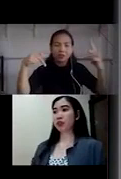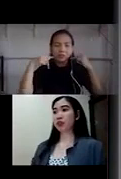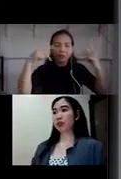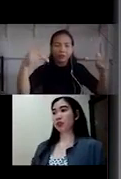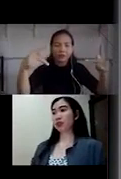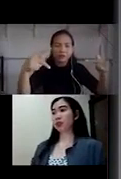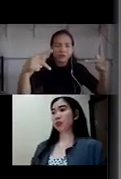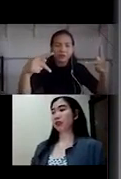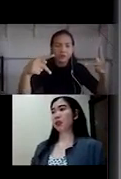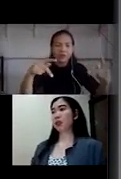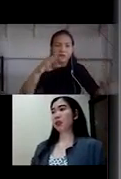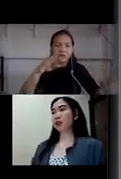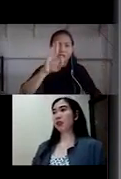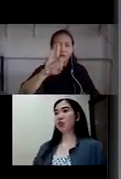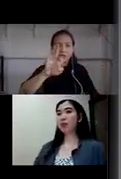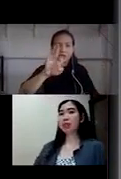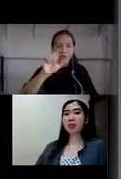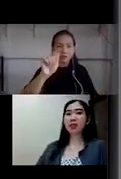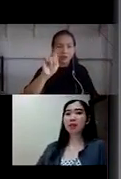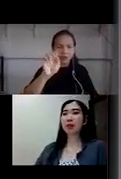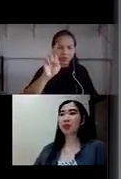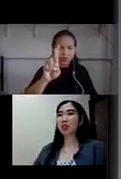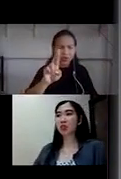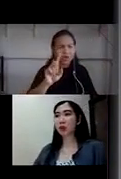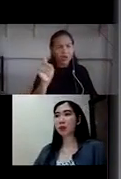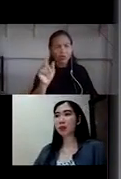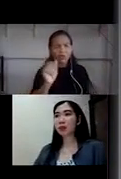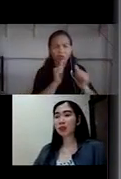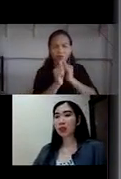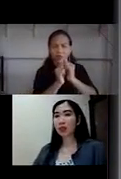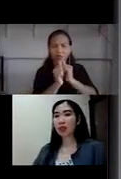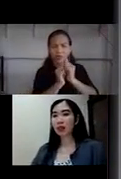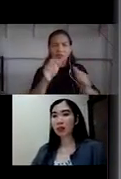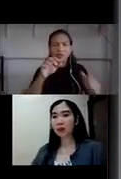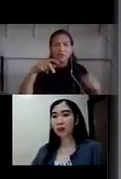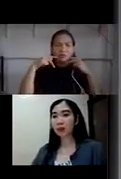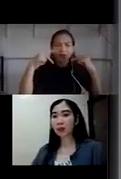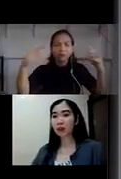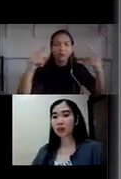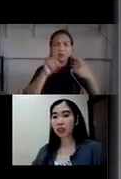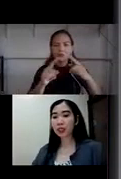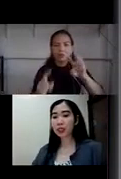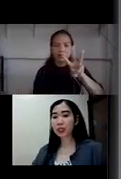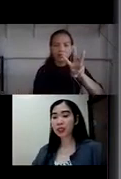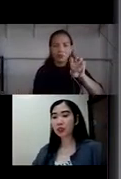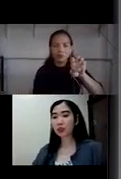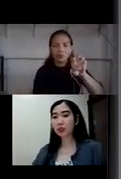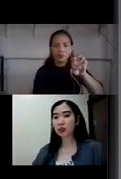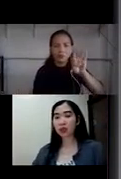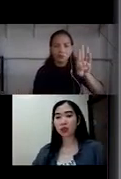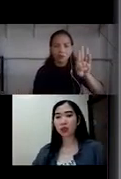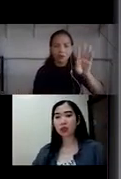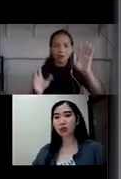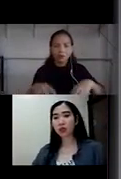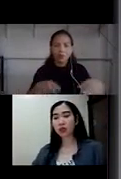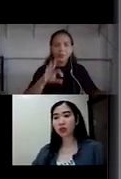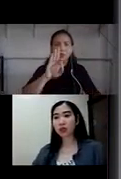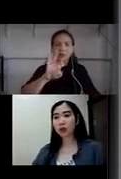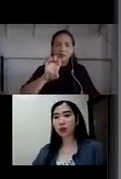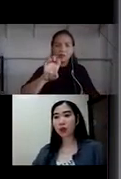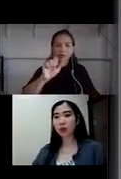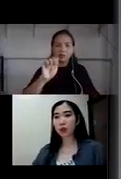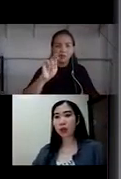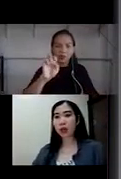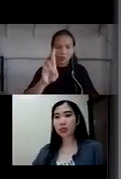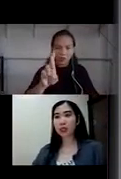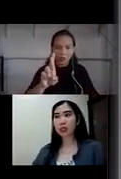feature. Yan. So, ano ibig sabihin ng publish to web? If you connect this or if